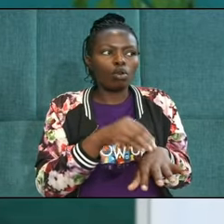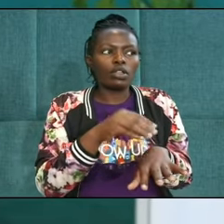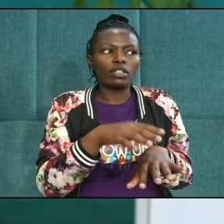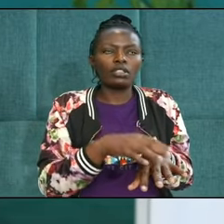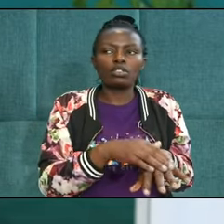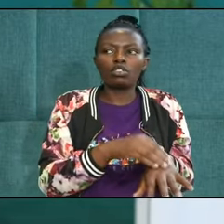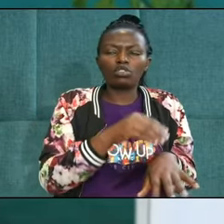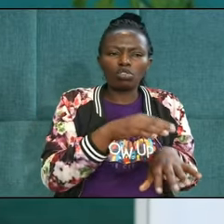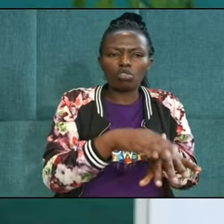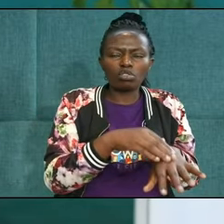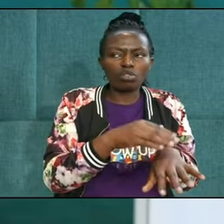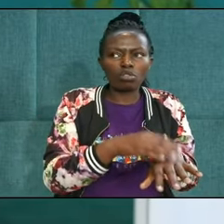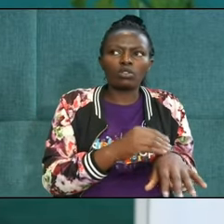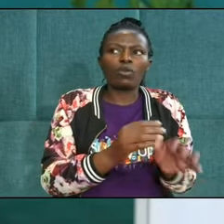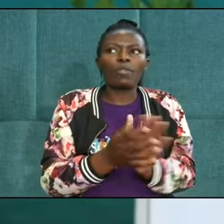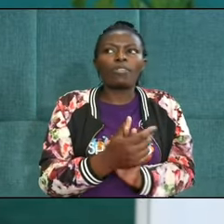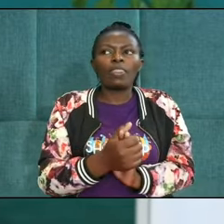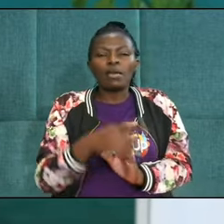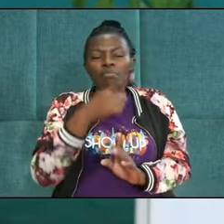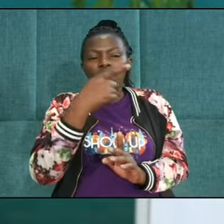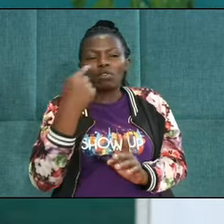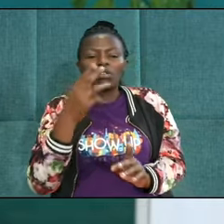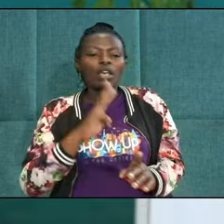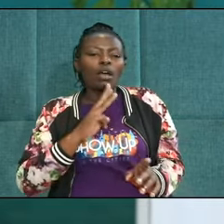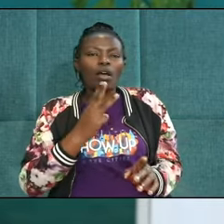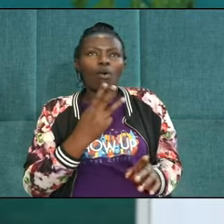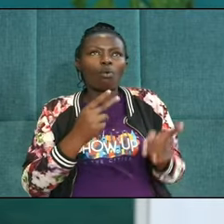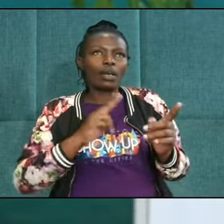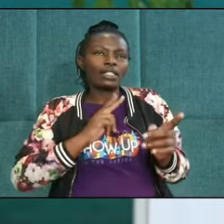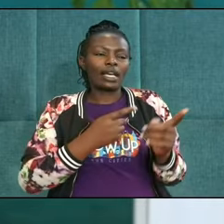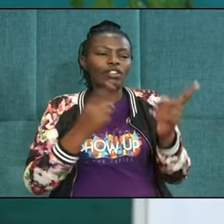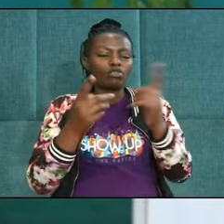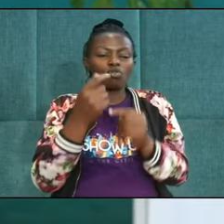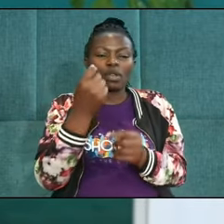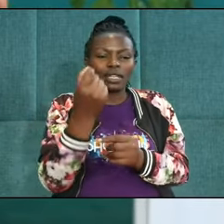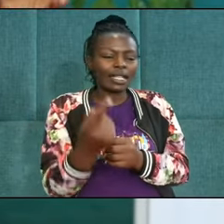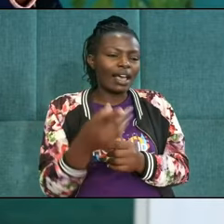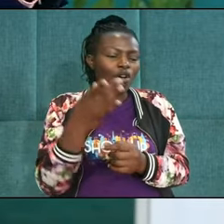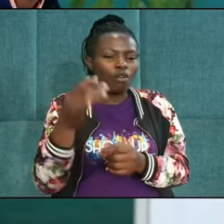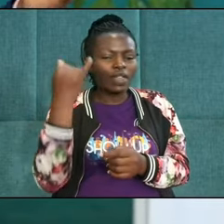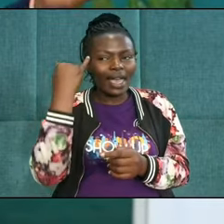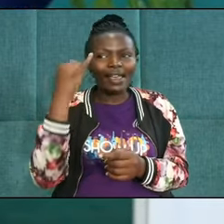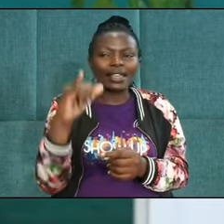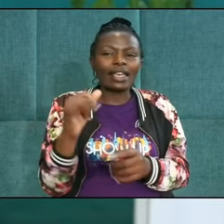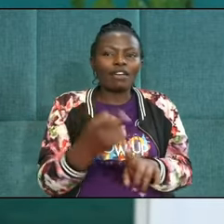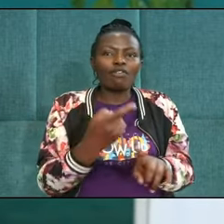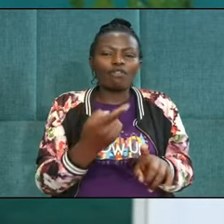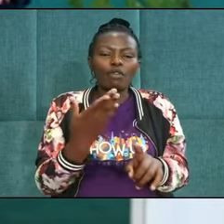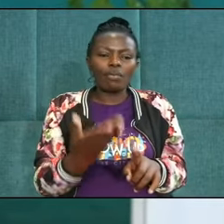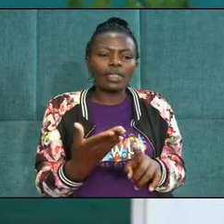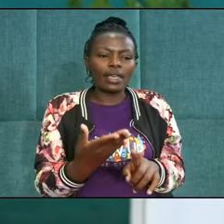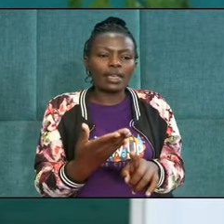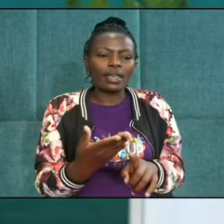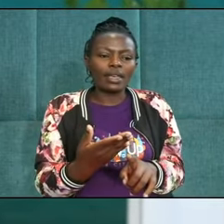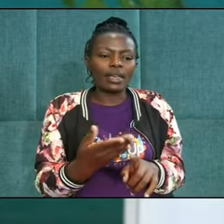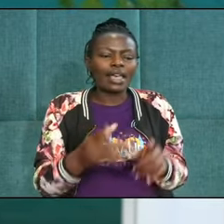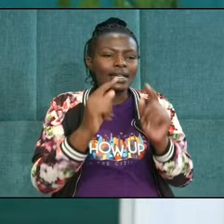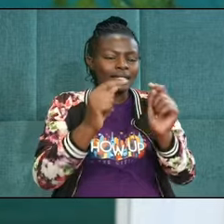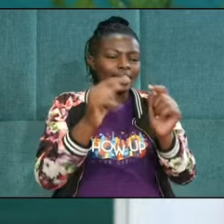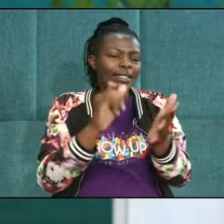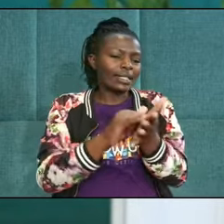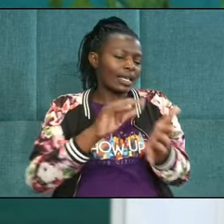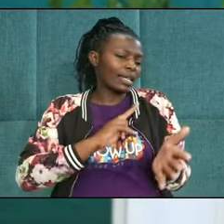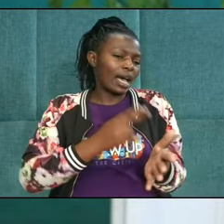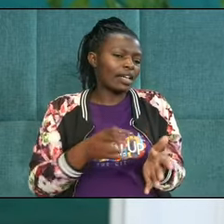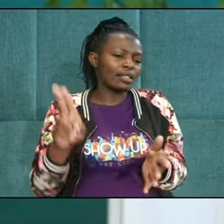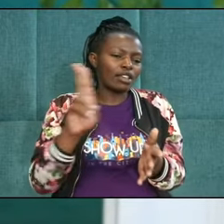I'm going to be a little bit slow because I want you to get a concept or an idea from the familiar text that you've been used to, which